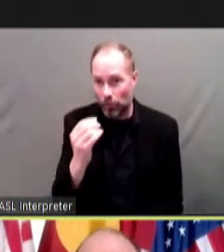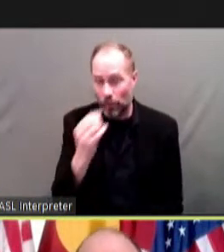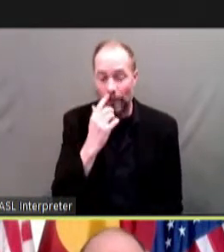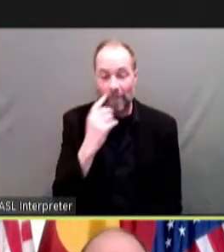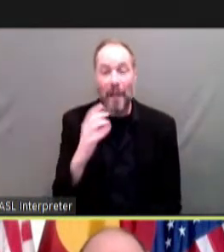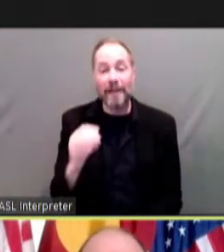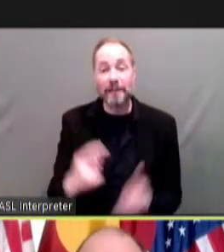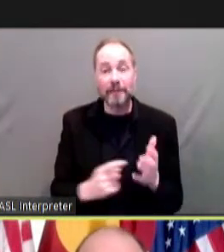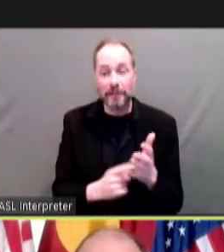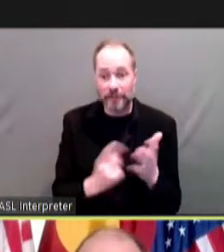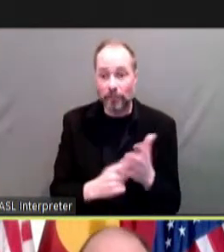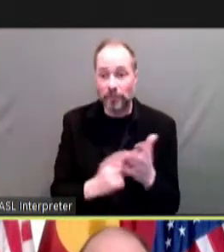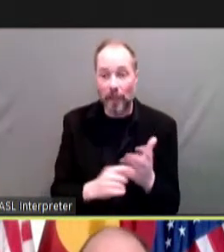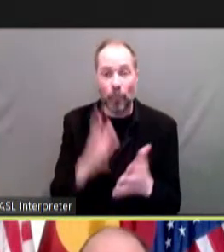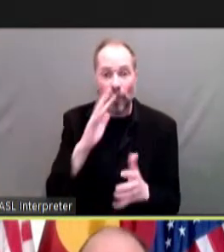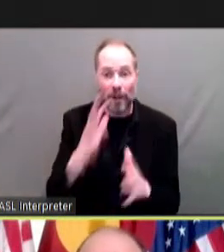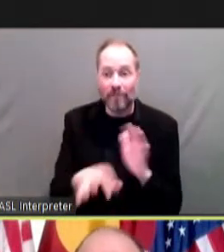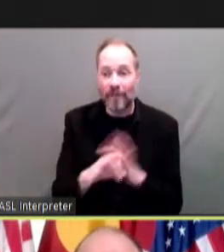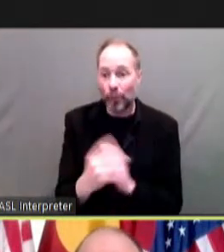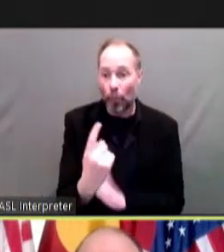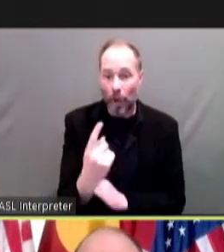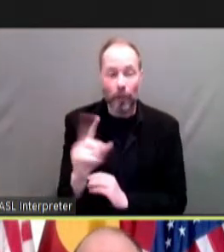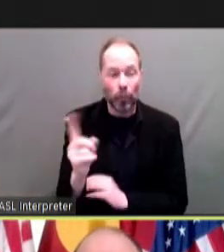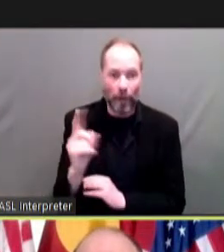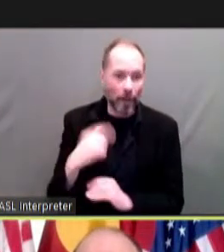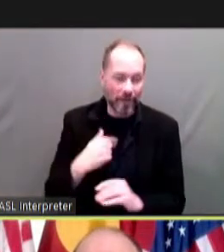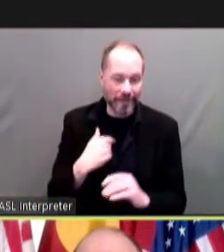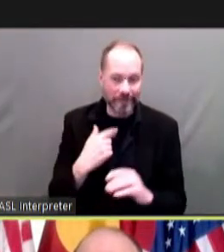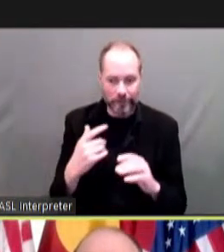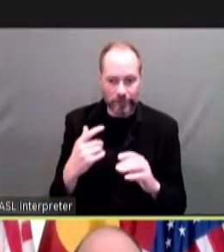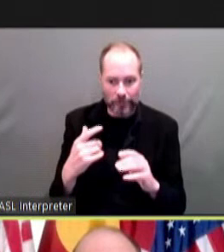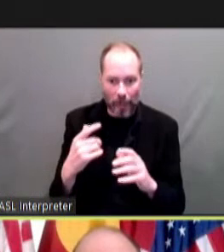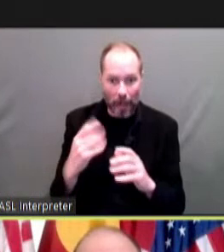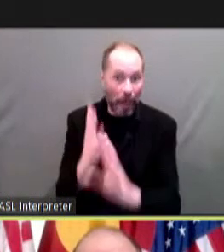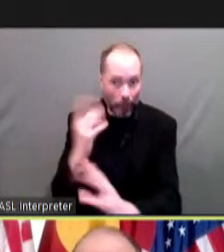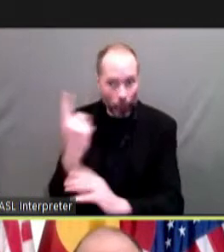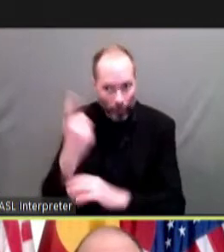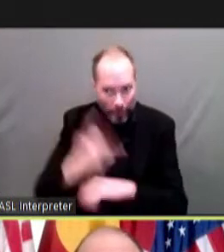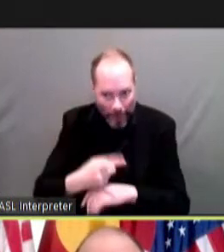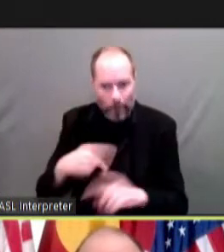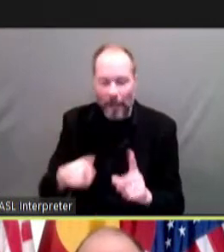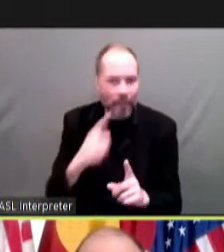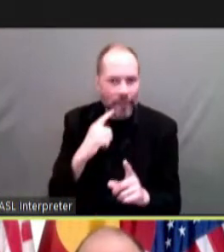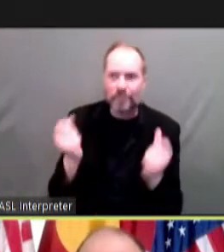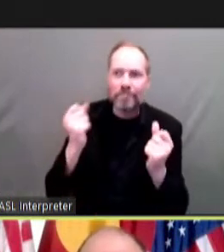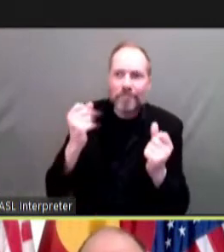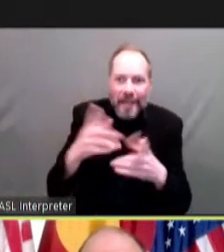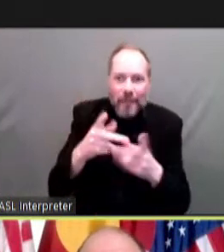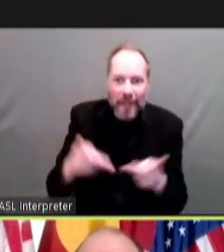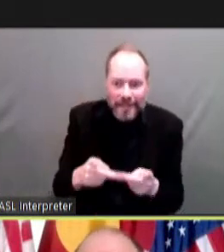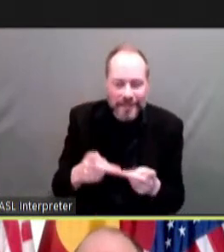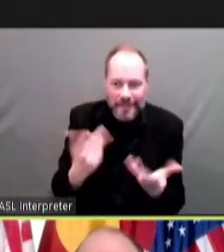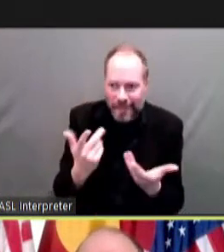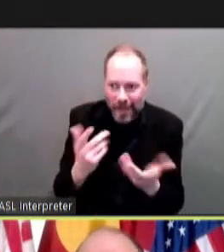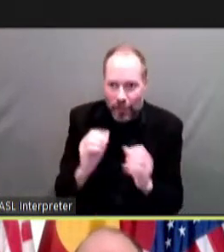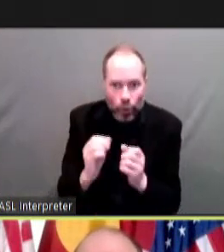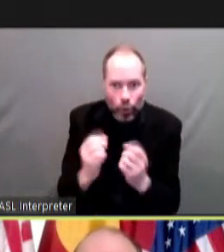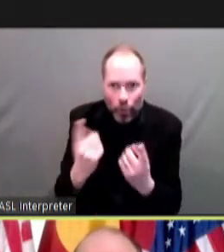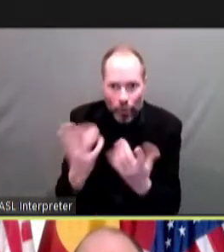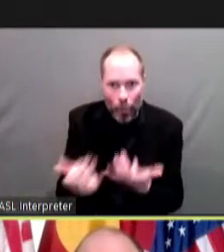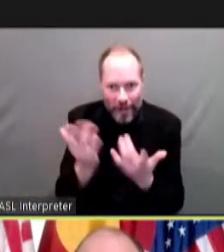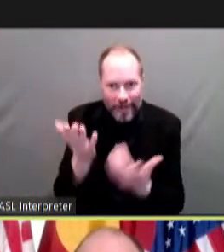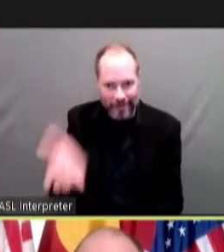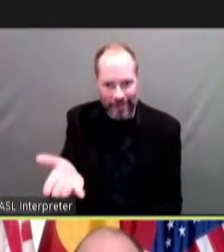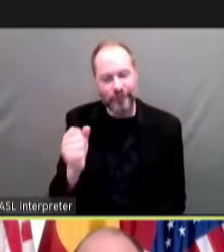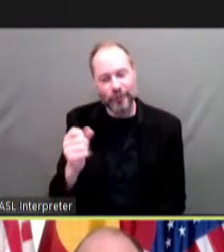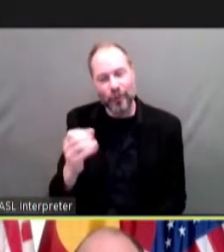Sometimes you'll find one where there's a line one day. There are 100 others with no line at any given time. So